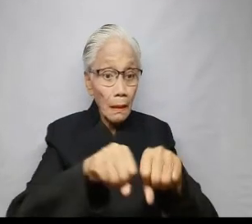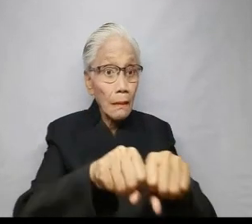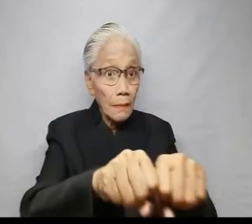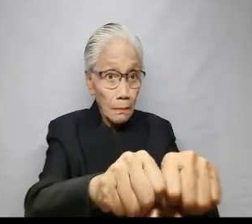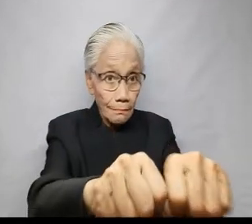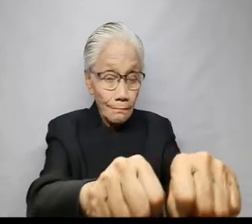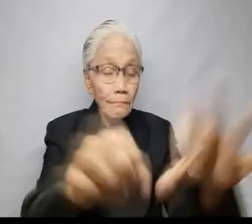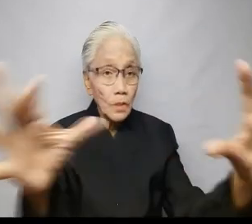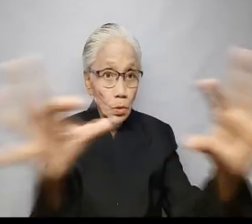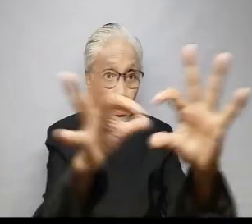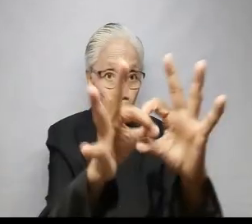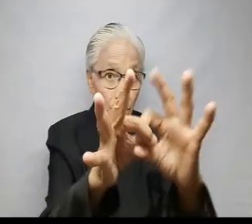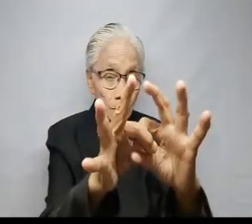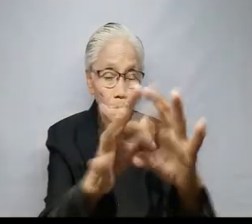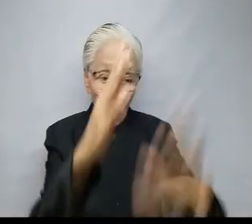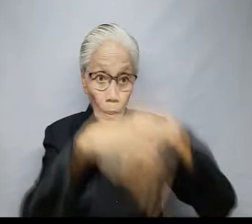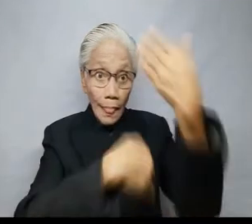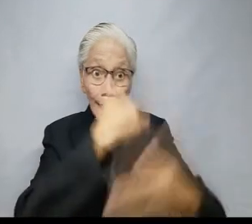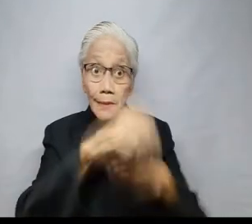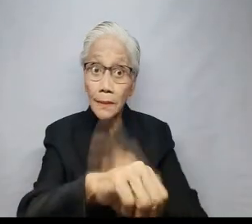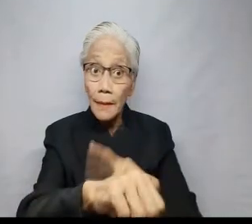That's what I mean by the Cariton connection.